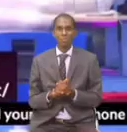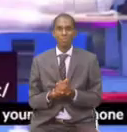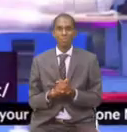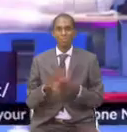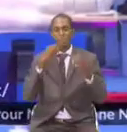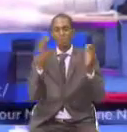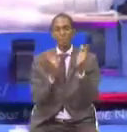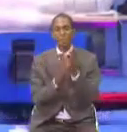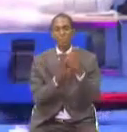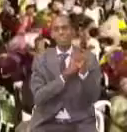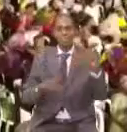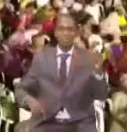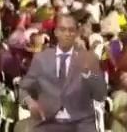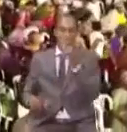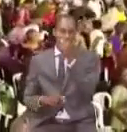Praise the Lord.